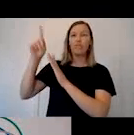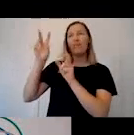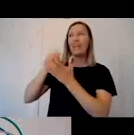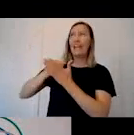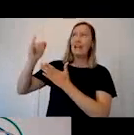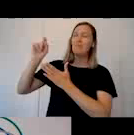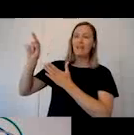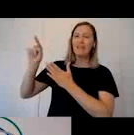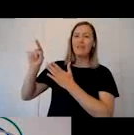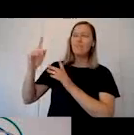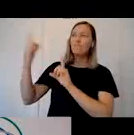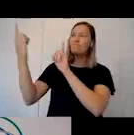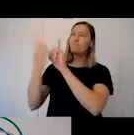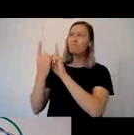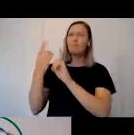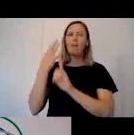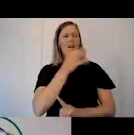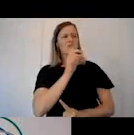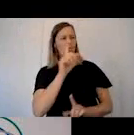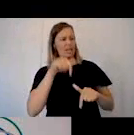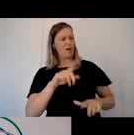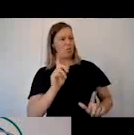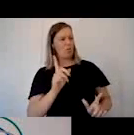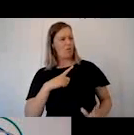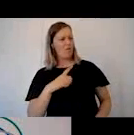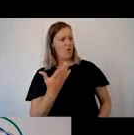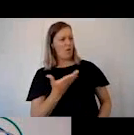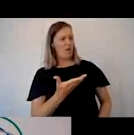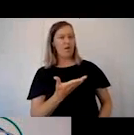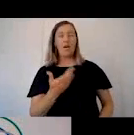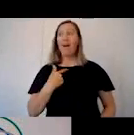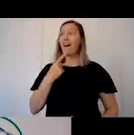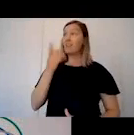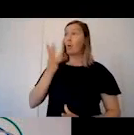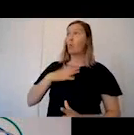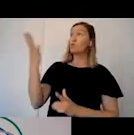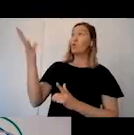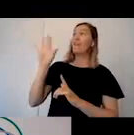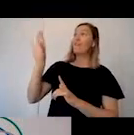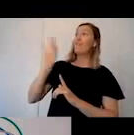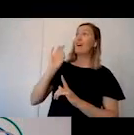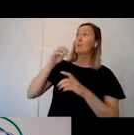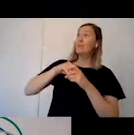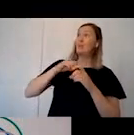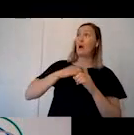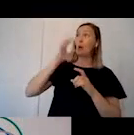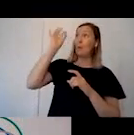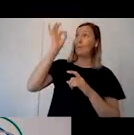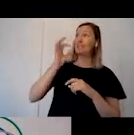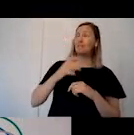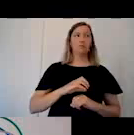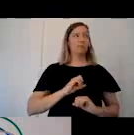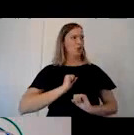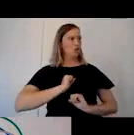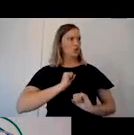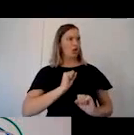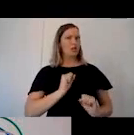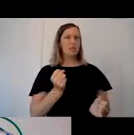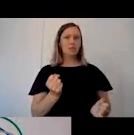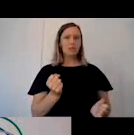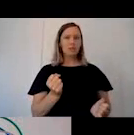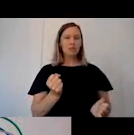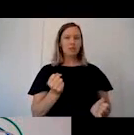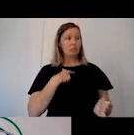I went to him and he said, what are you here for? I said, I'm here to invite you onto our committee. And he was so shocked that